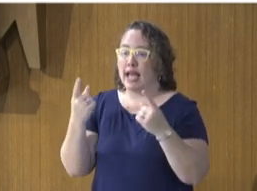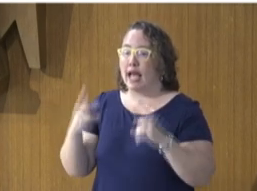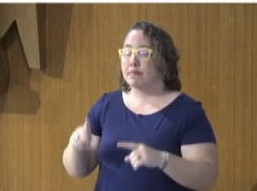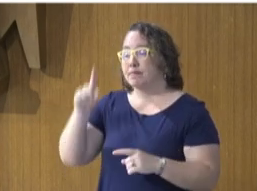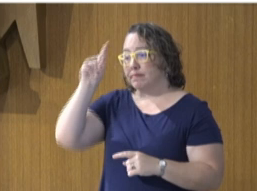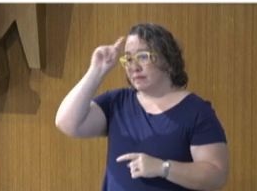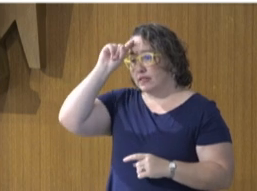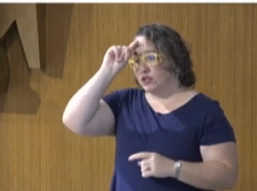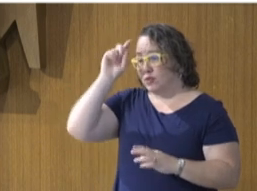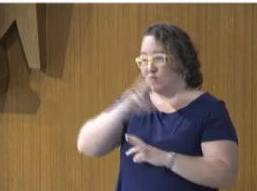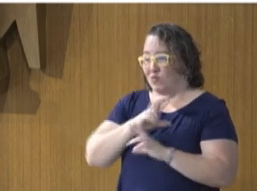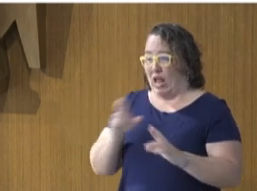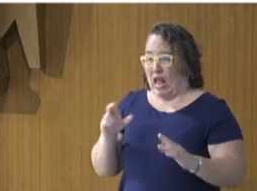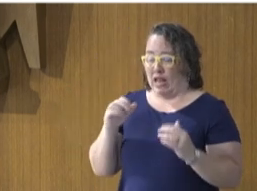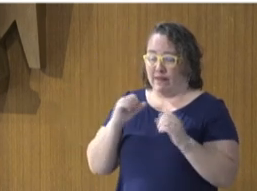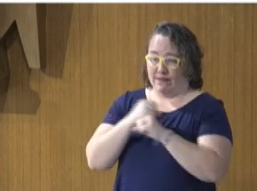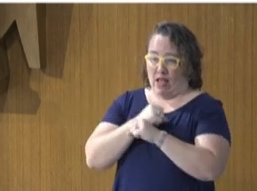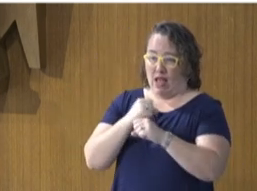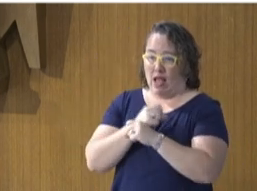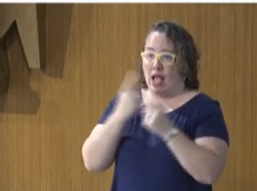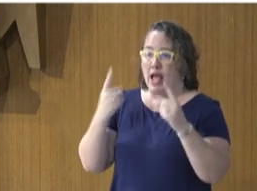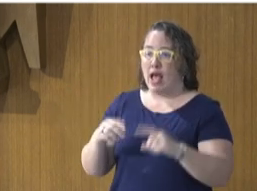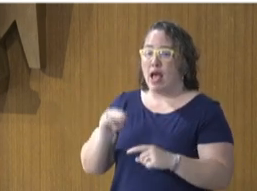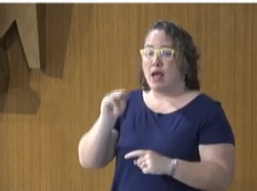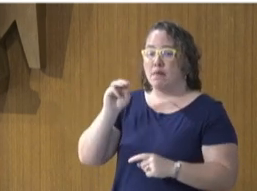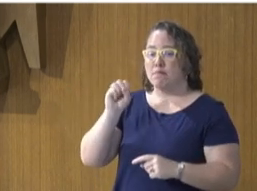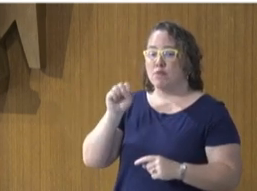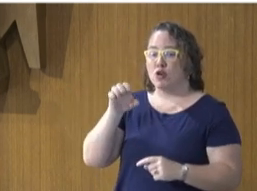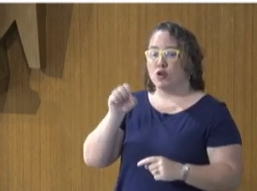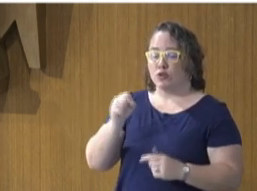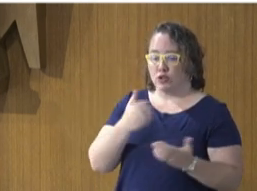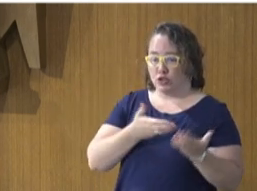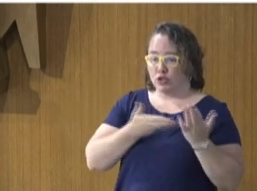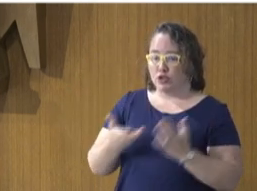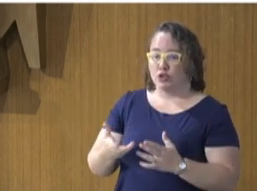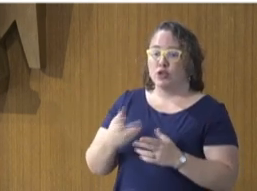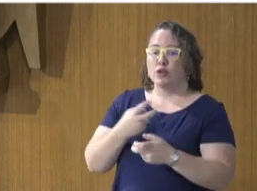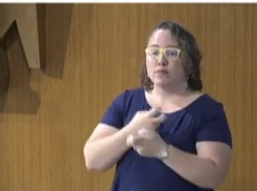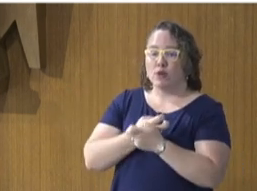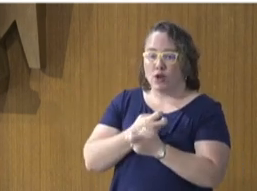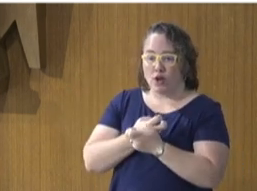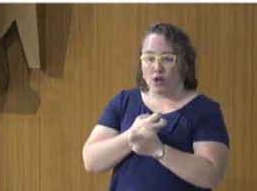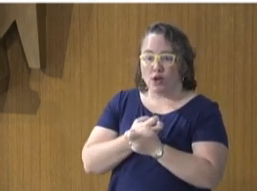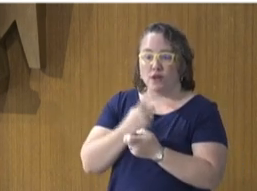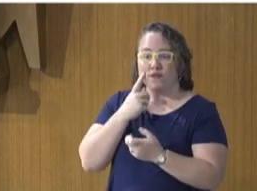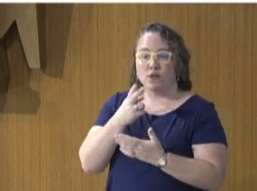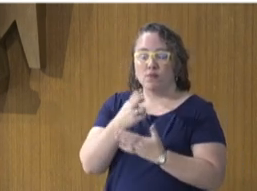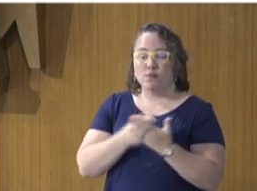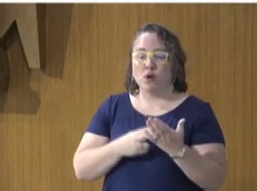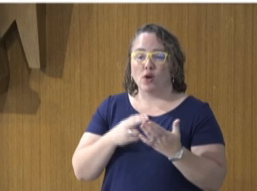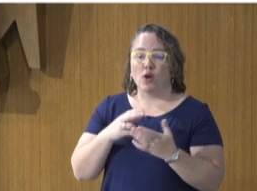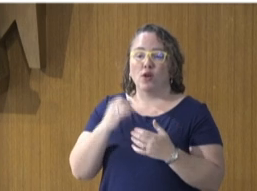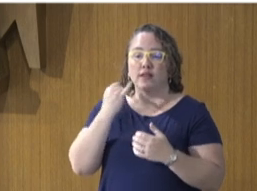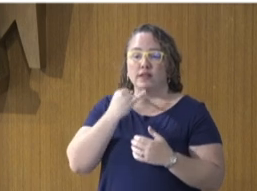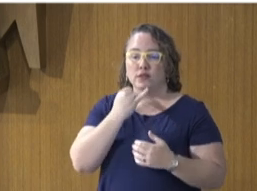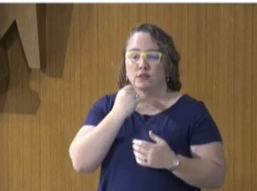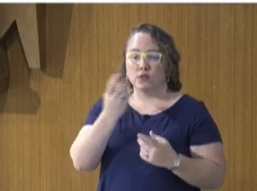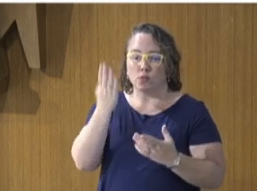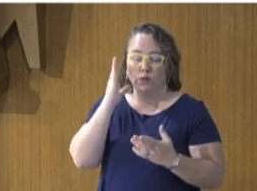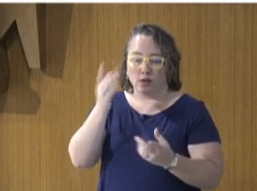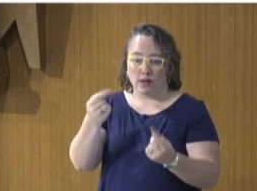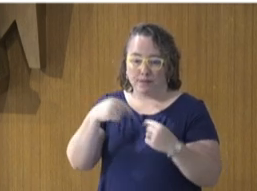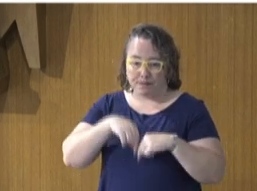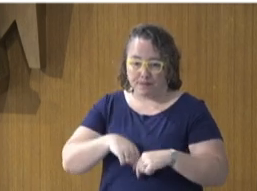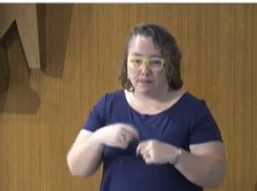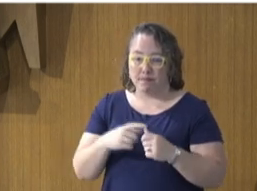prepared for battle, and Moses took with him the bones of Joseph, who had required a solemn oath of the Israelites, saying, God will surely come to you,